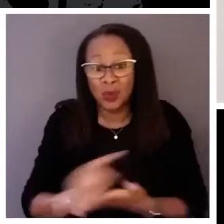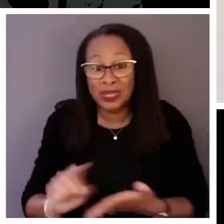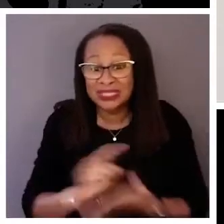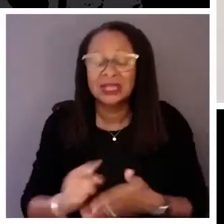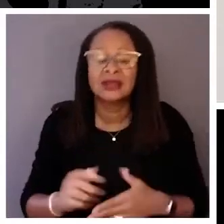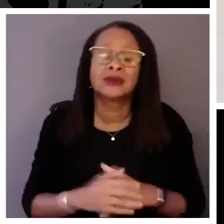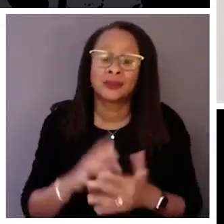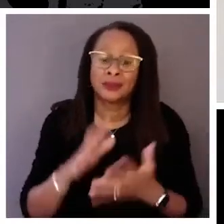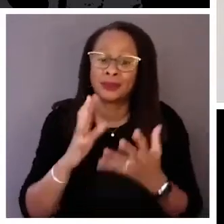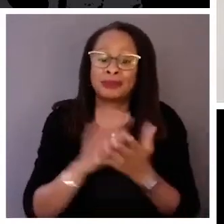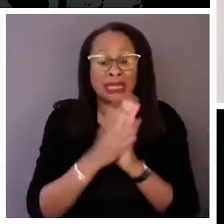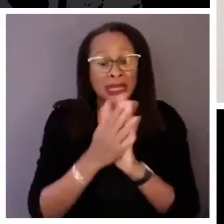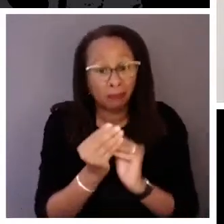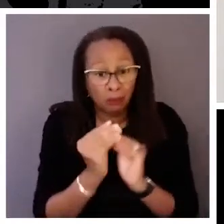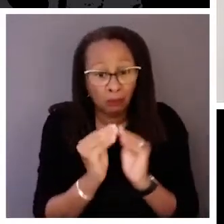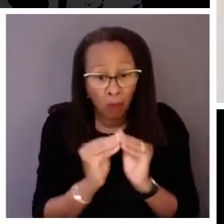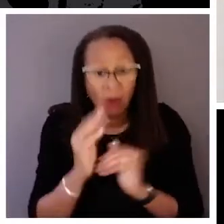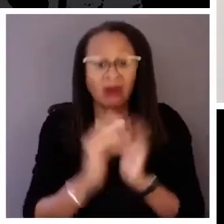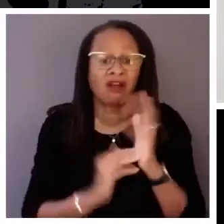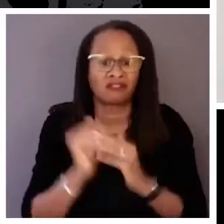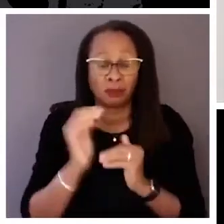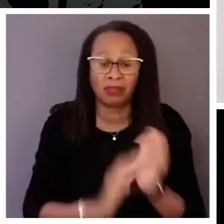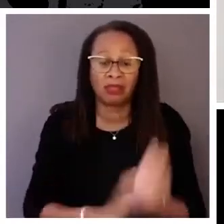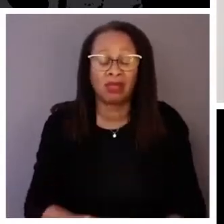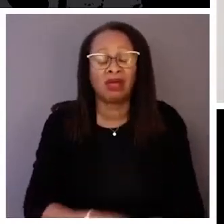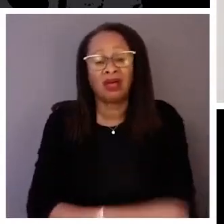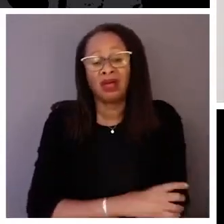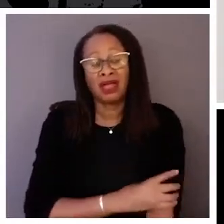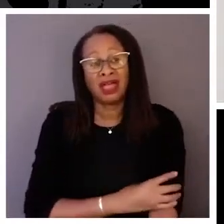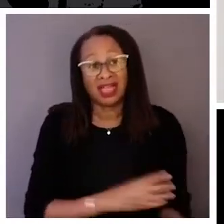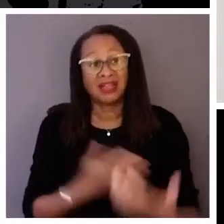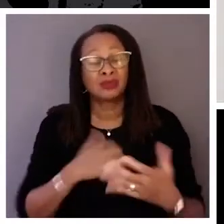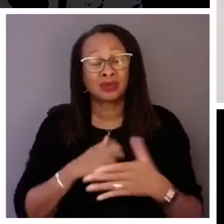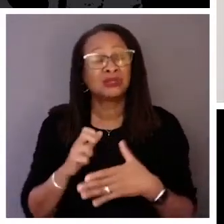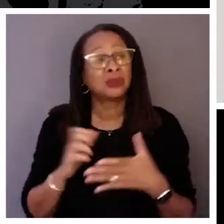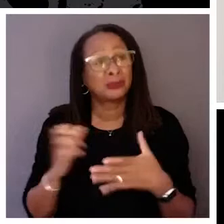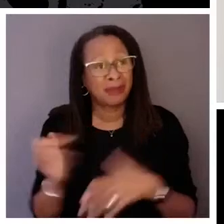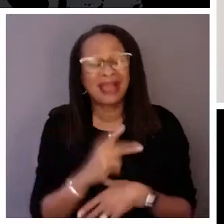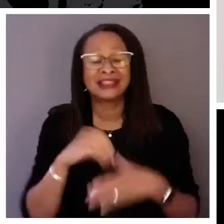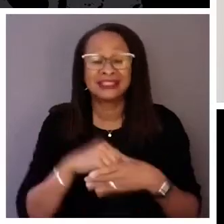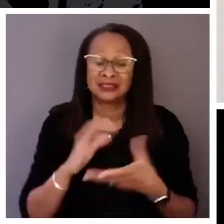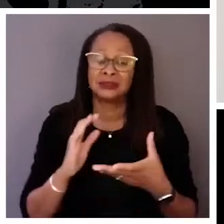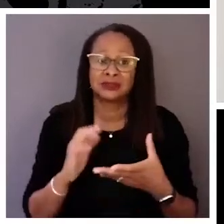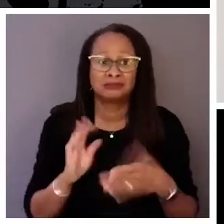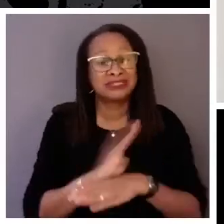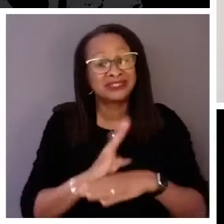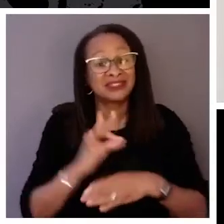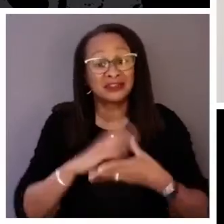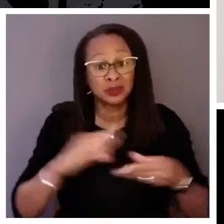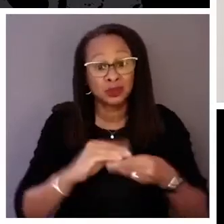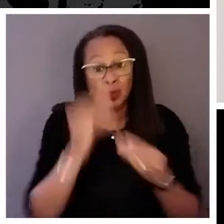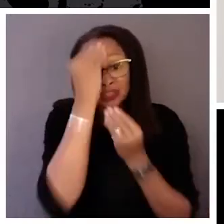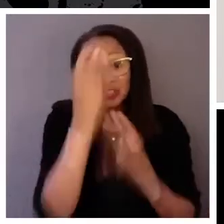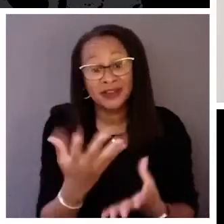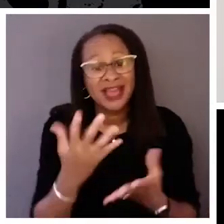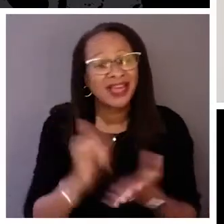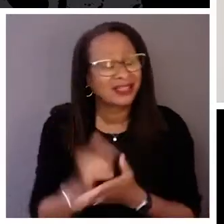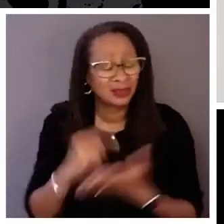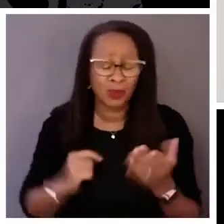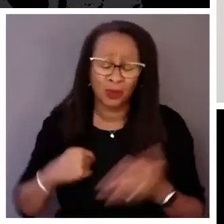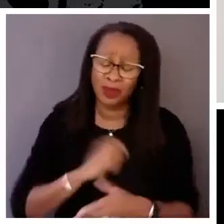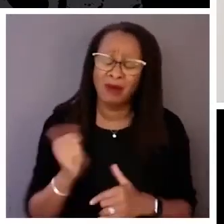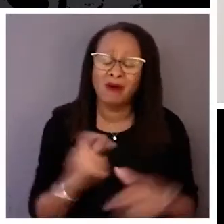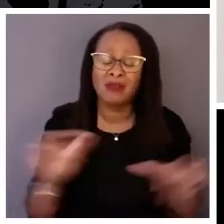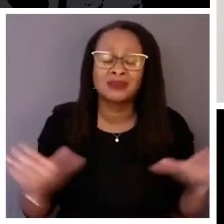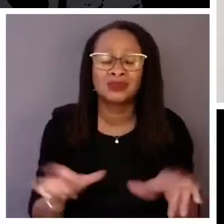of weeks, we got really comfortable and we lost ourselves back into the storytelling, which is what we